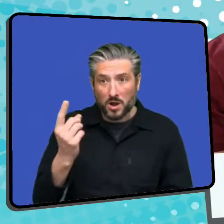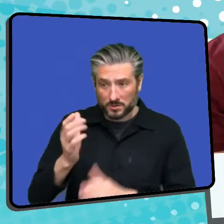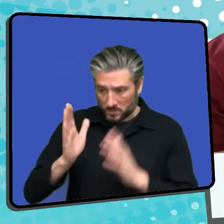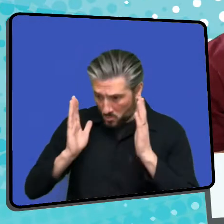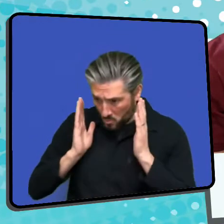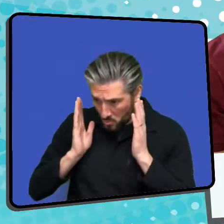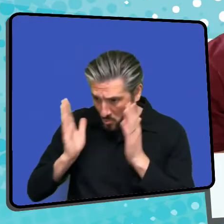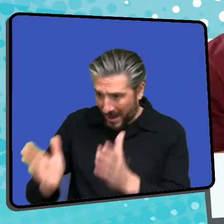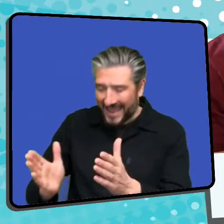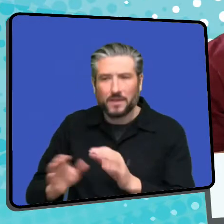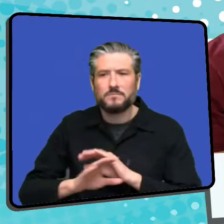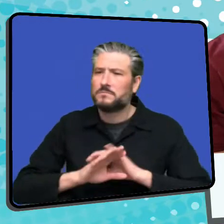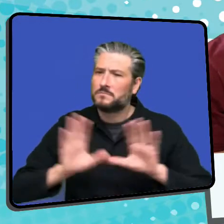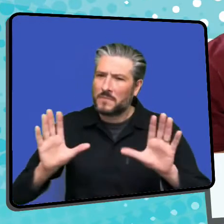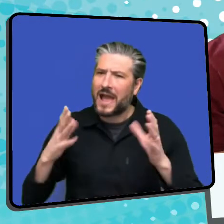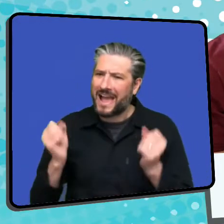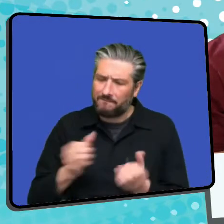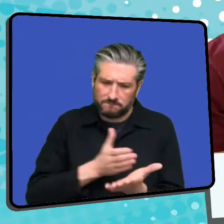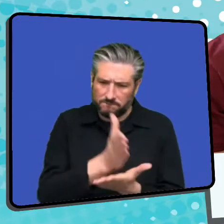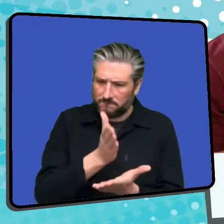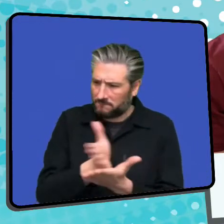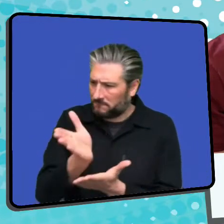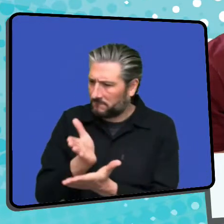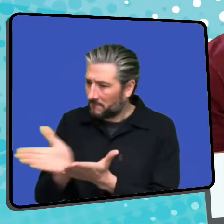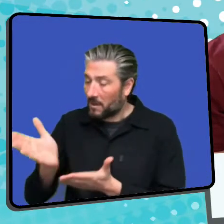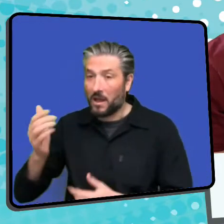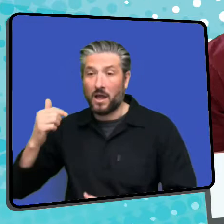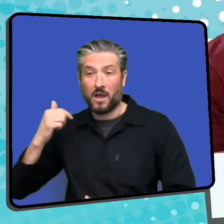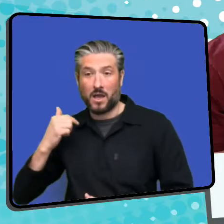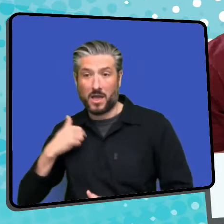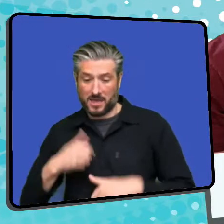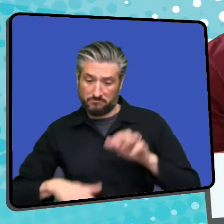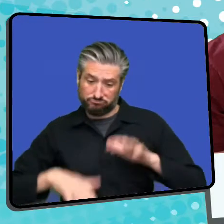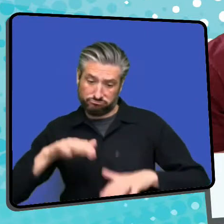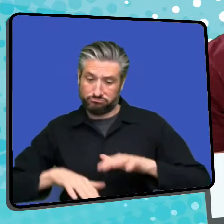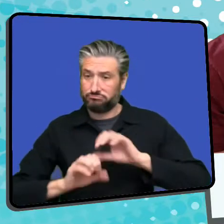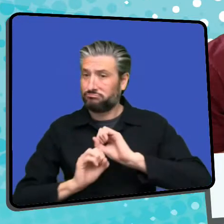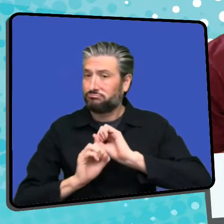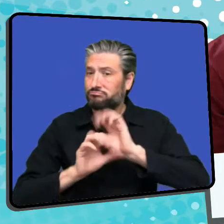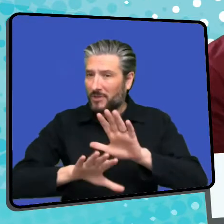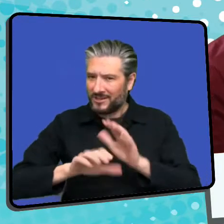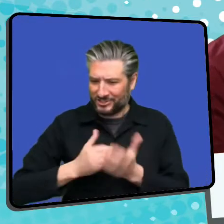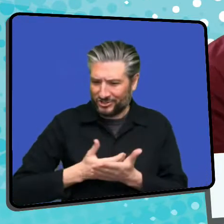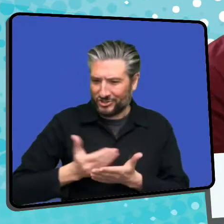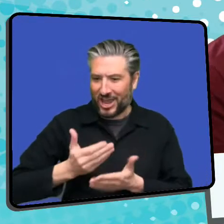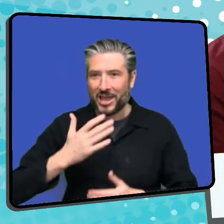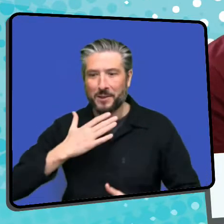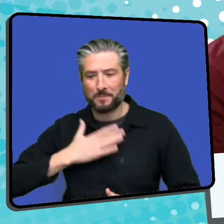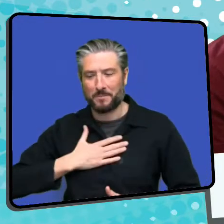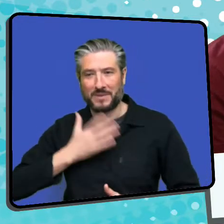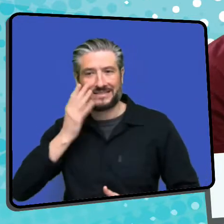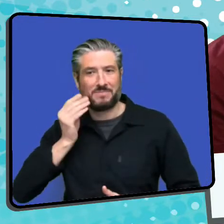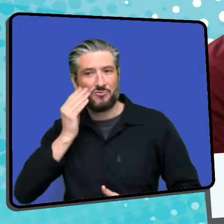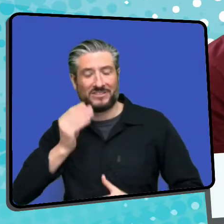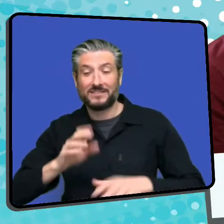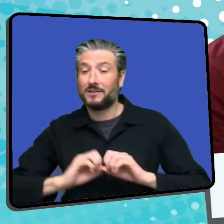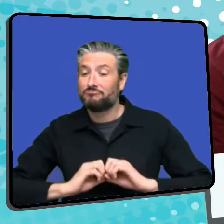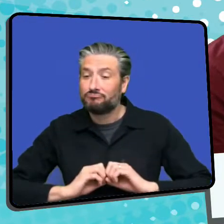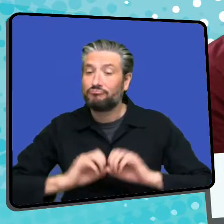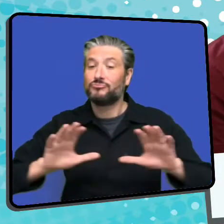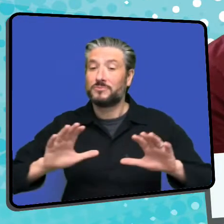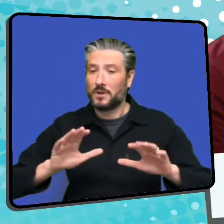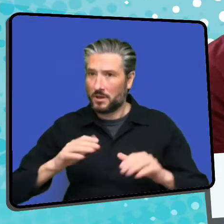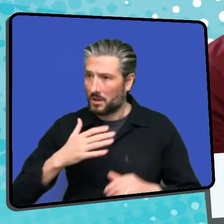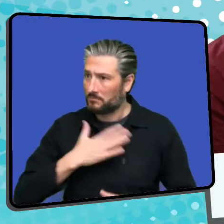And when I share the information of the blog, it's exactly the information what I'm looking for. So having a feedback from the